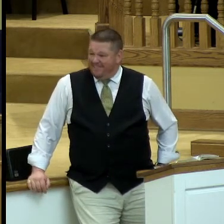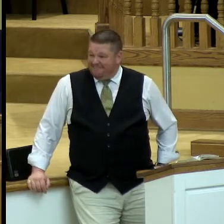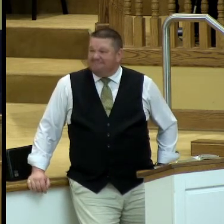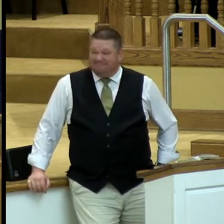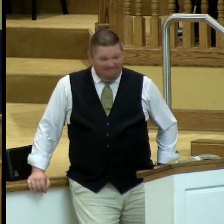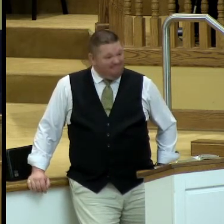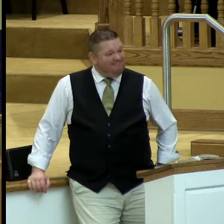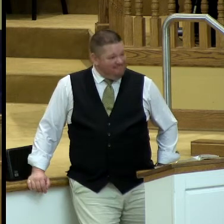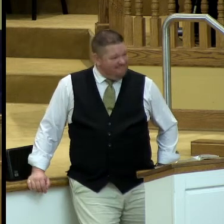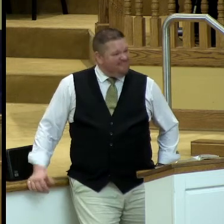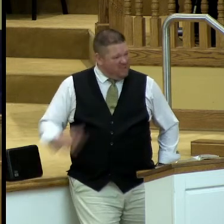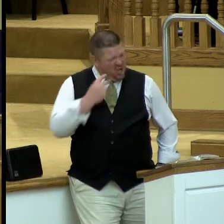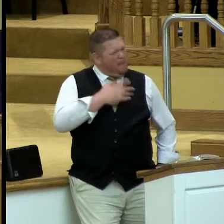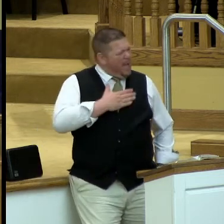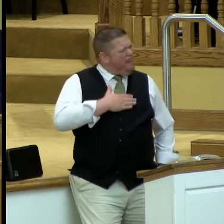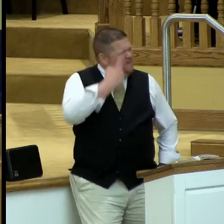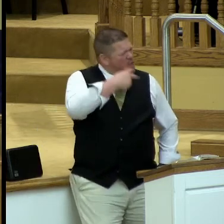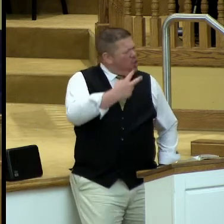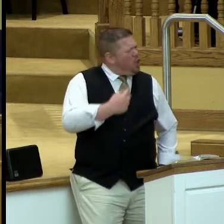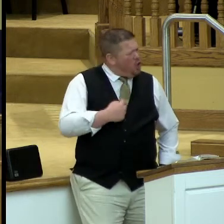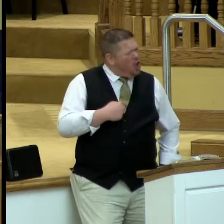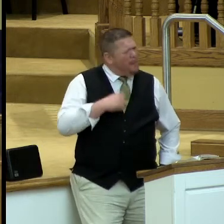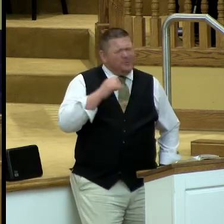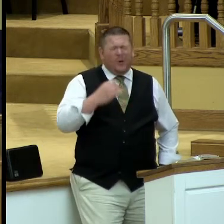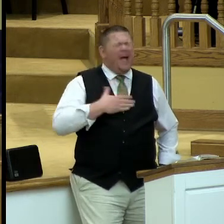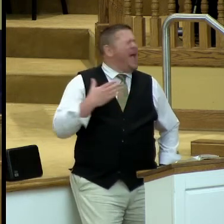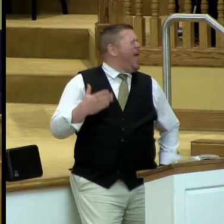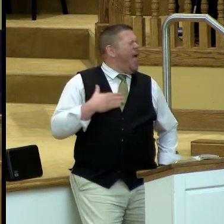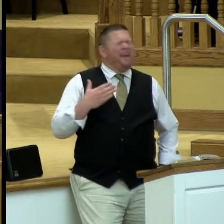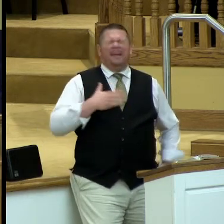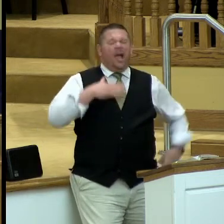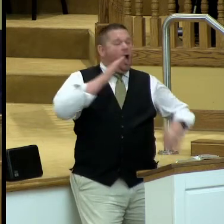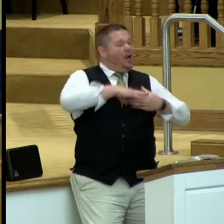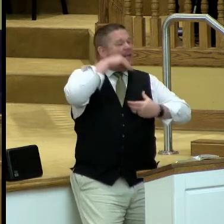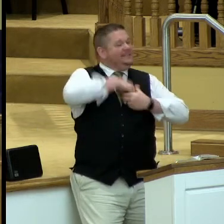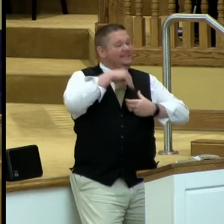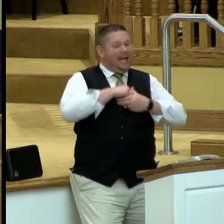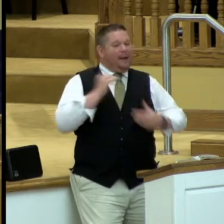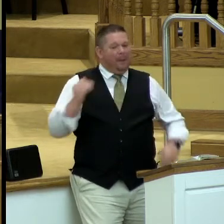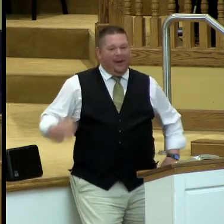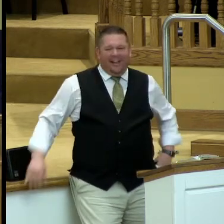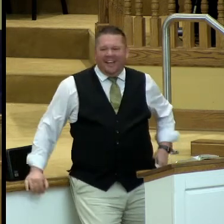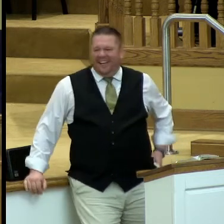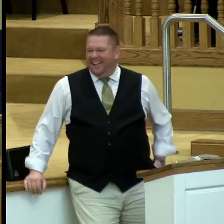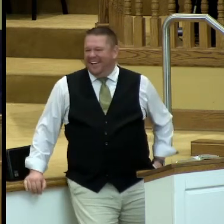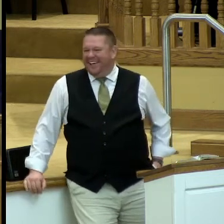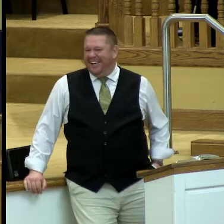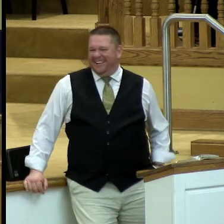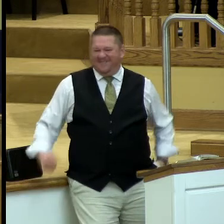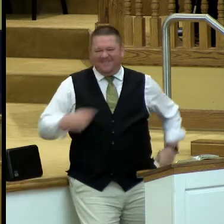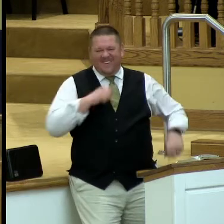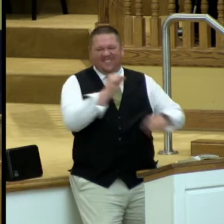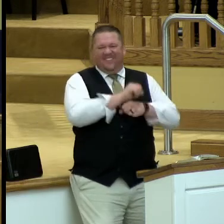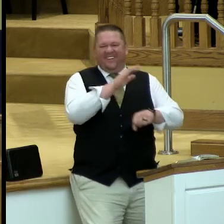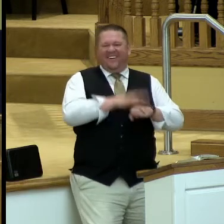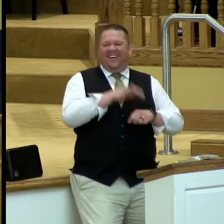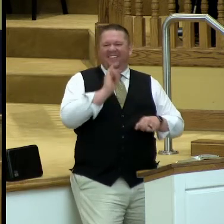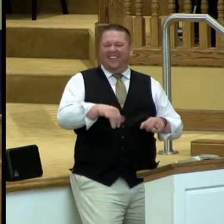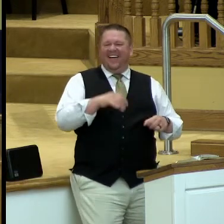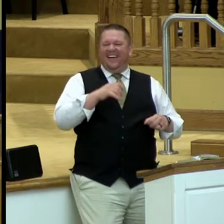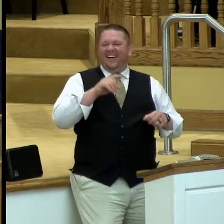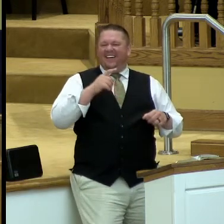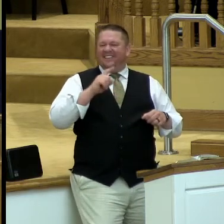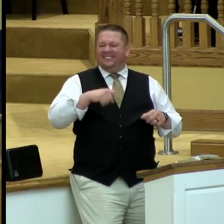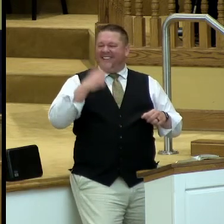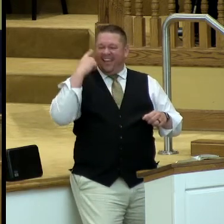Yeah, y'all get me. I'm so happy on the inside, apparently. I'm working on it, and she's